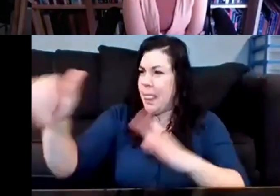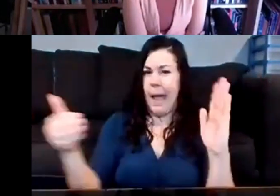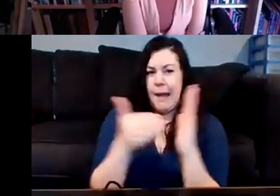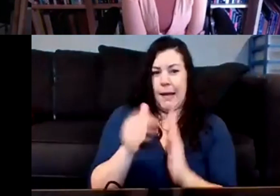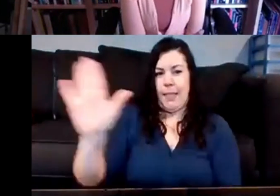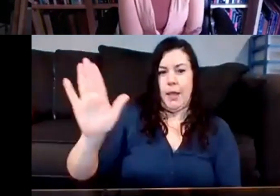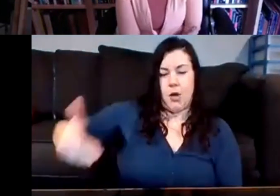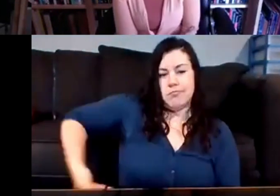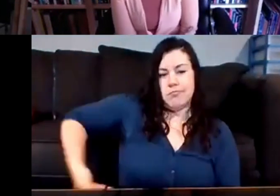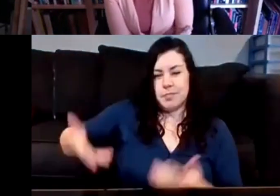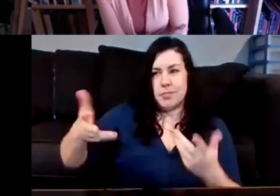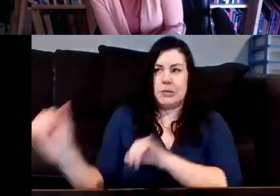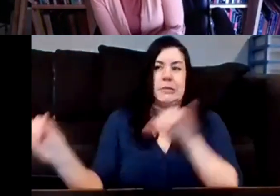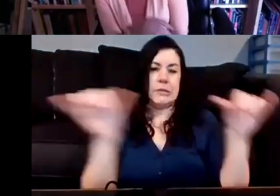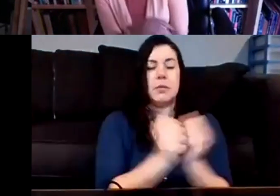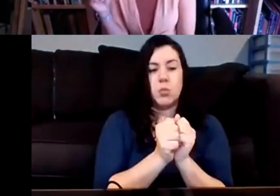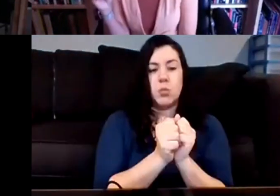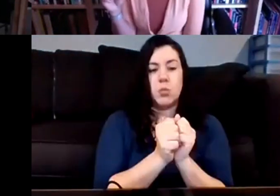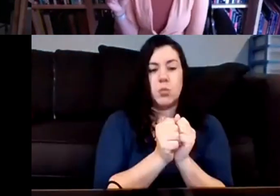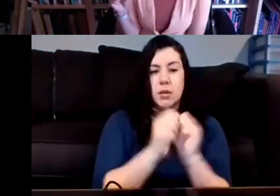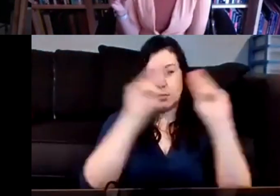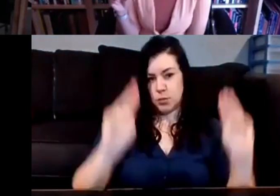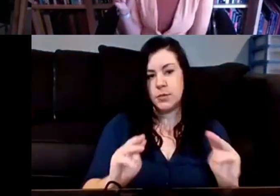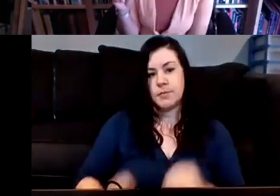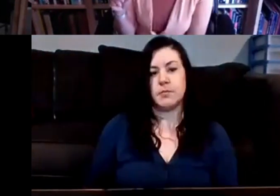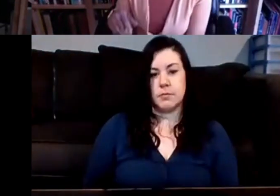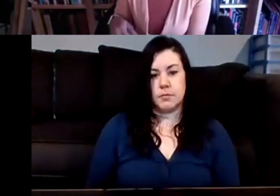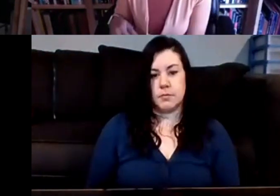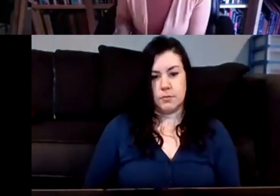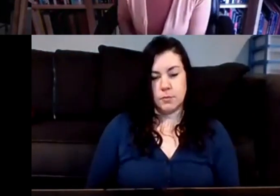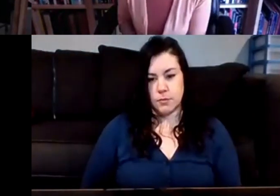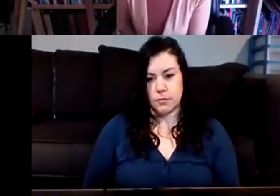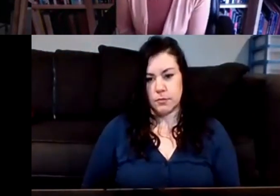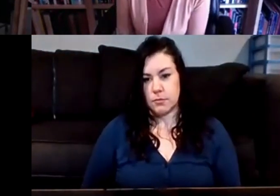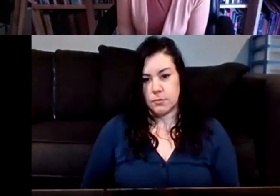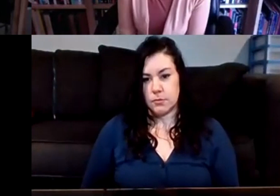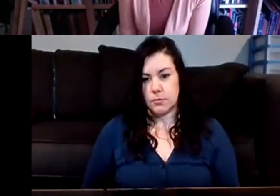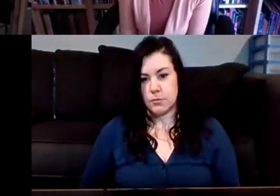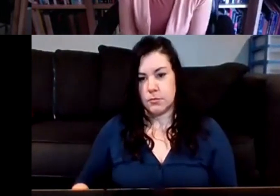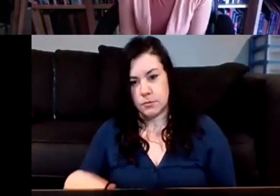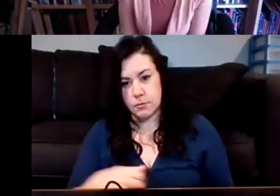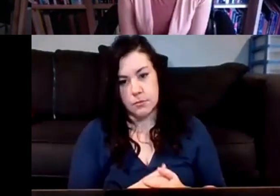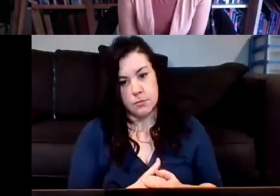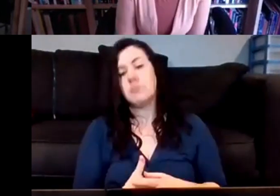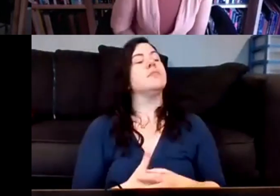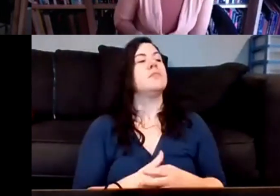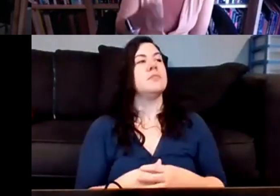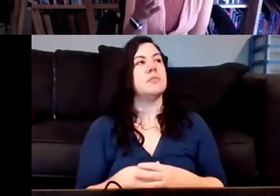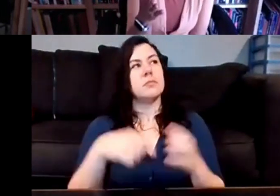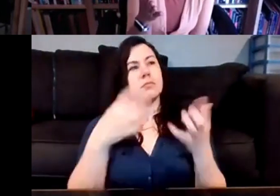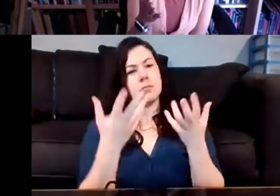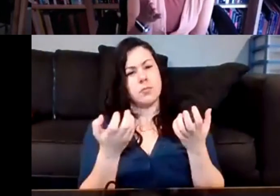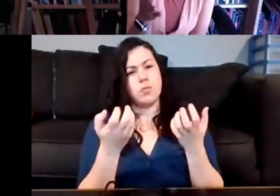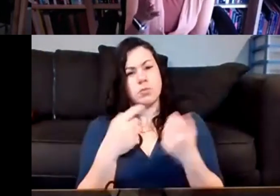that's going on in museums. I'd like to address one of the comments from